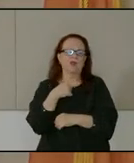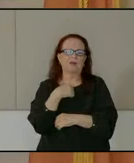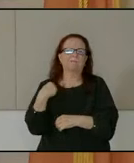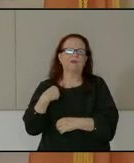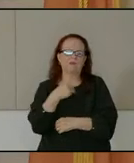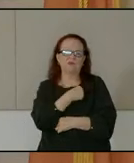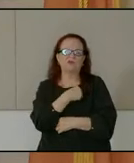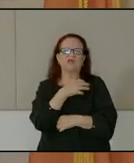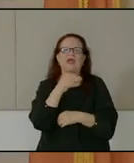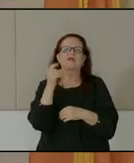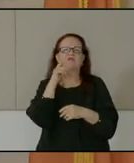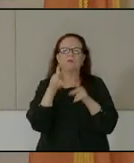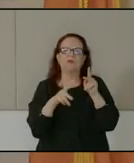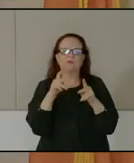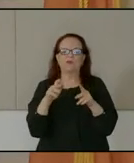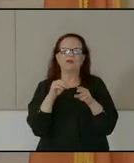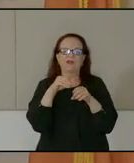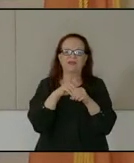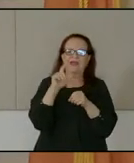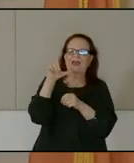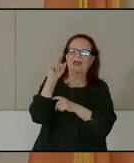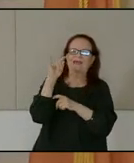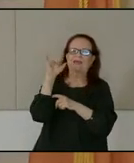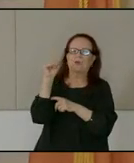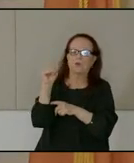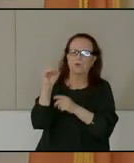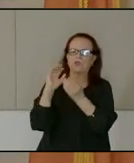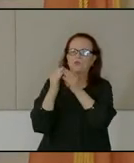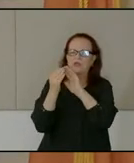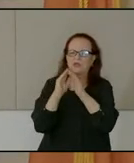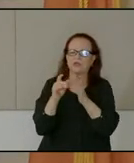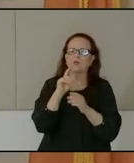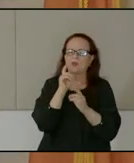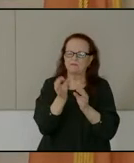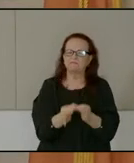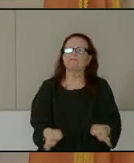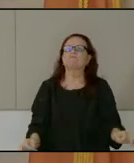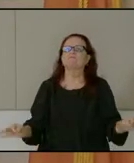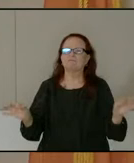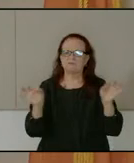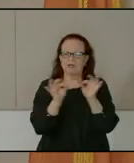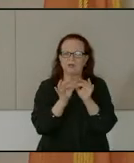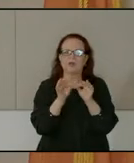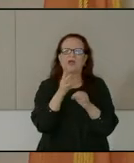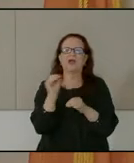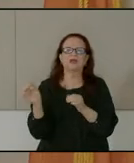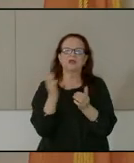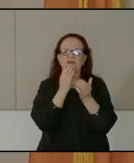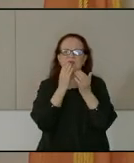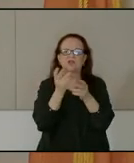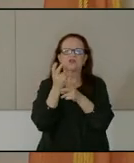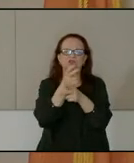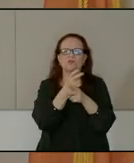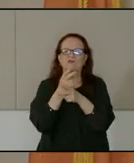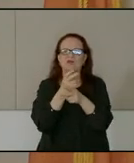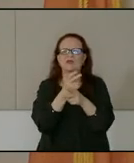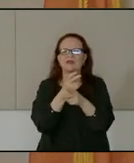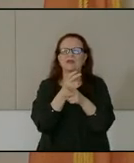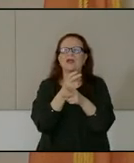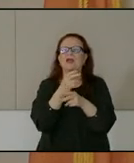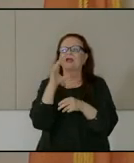and our folks in the community. The Latino community is something that is going to be invaluable. And so thank you to Supervisor